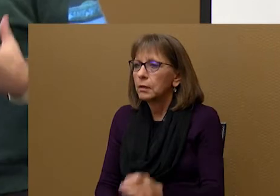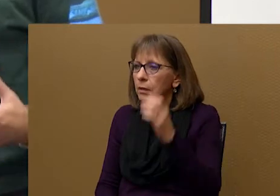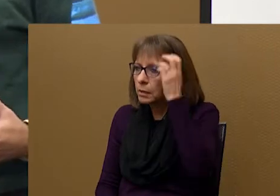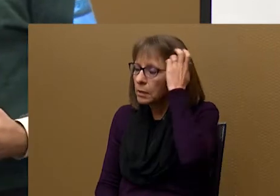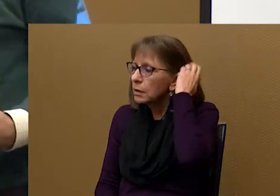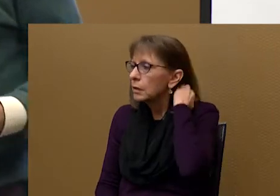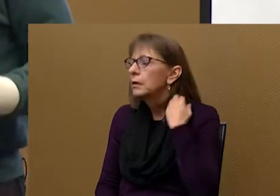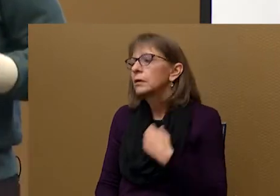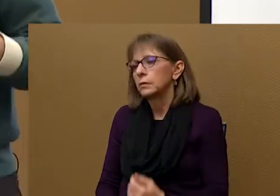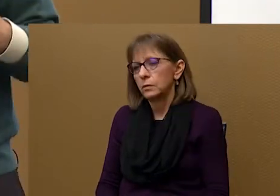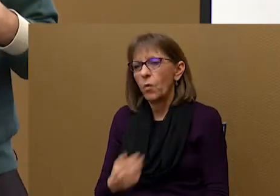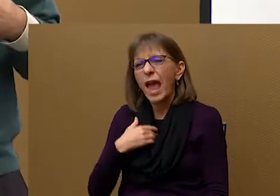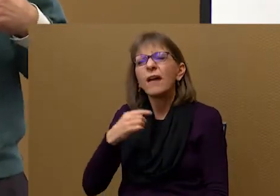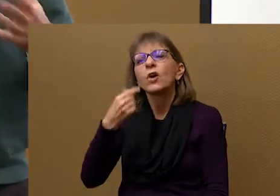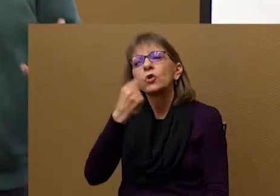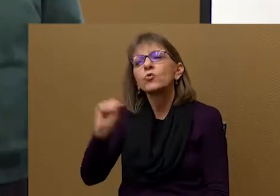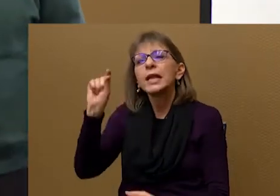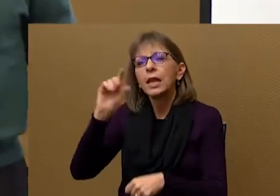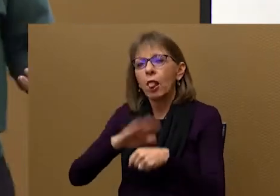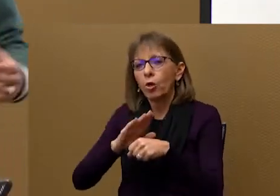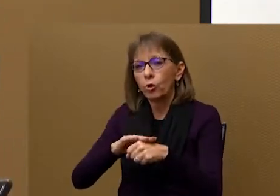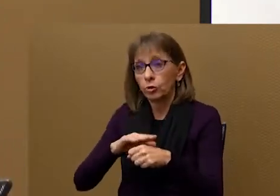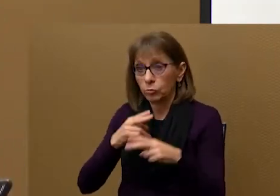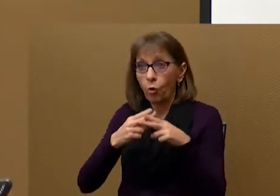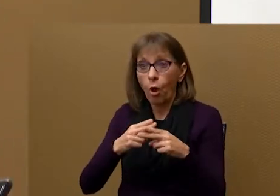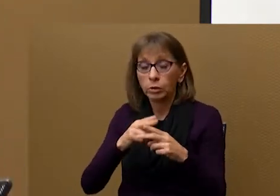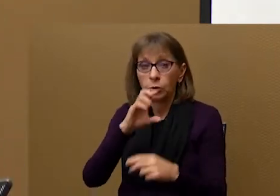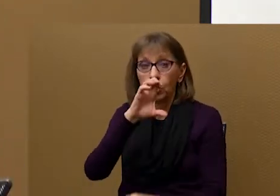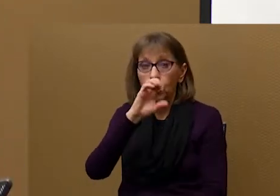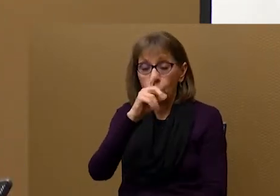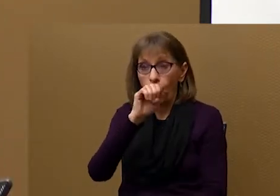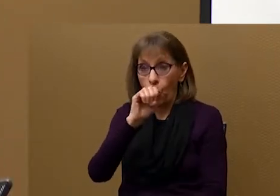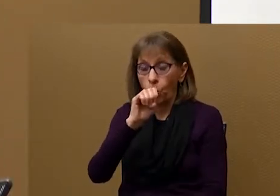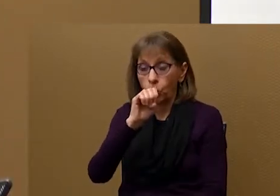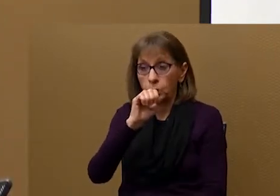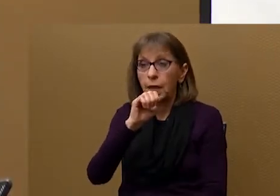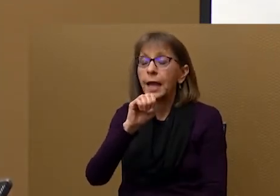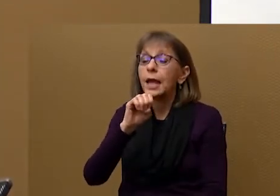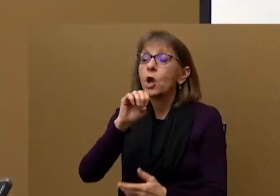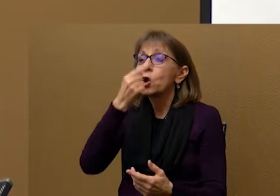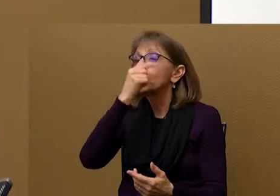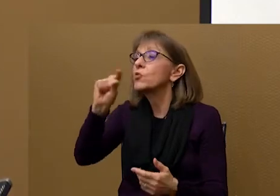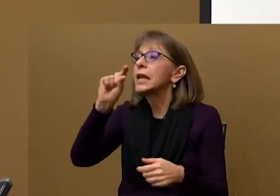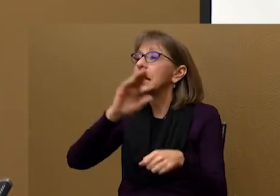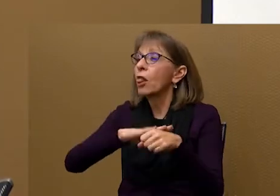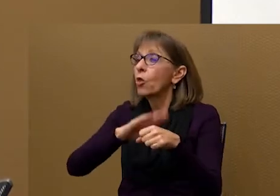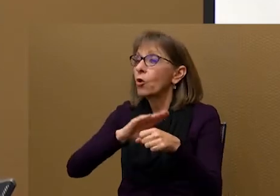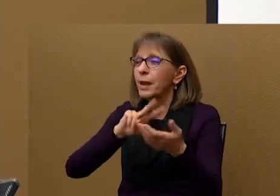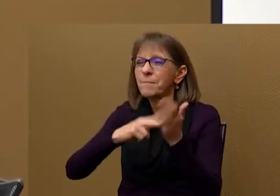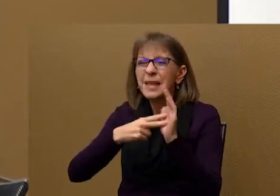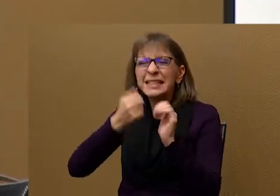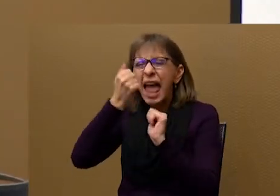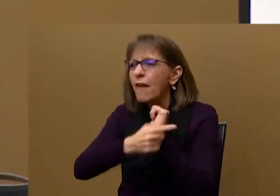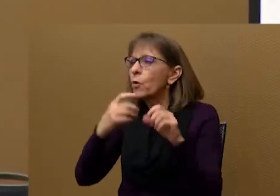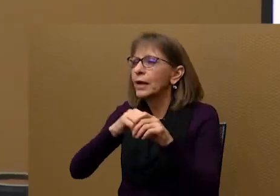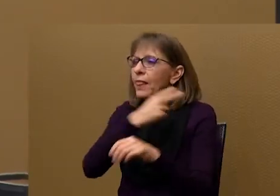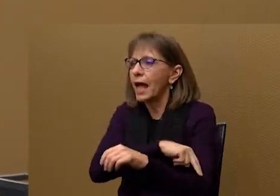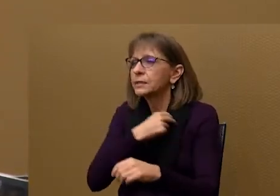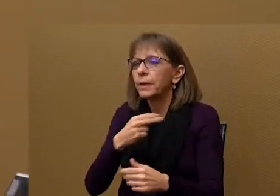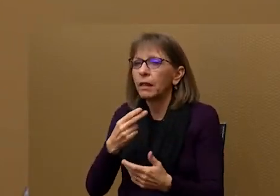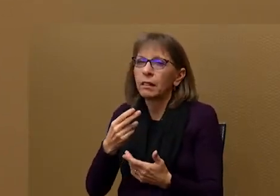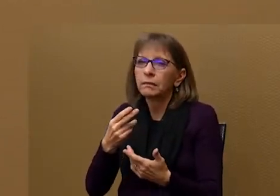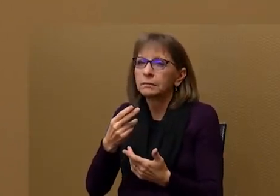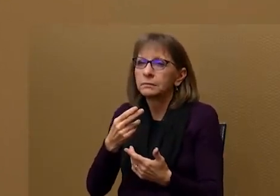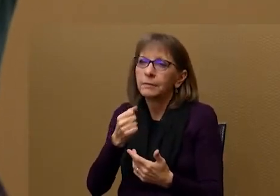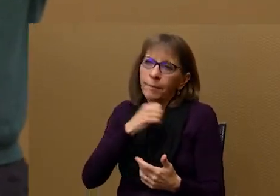green alert. Green alert. So they would say, green alert. That means every guy in the hospital, and some women too, come